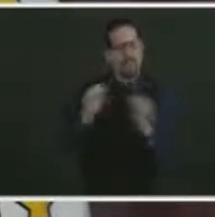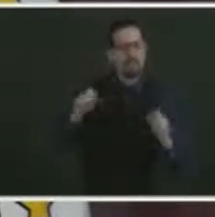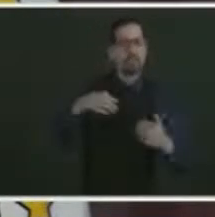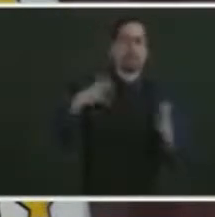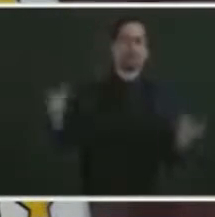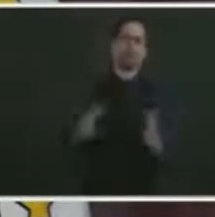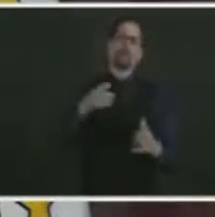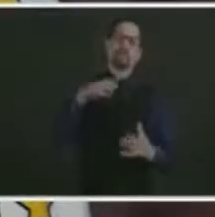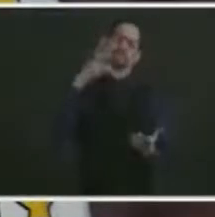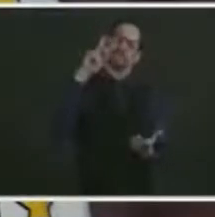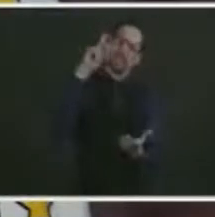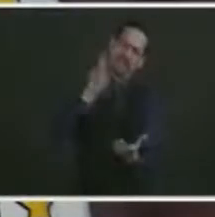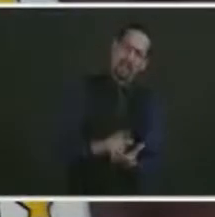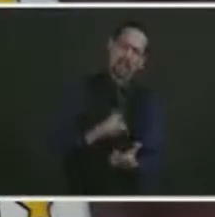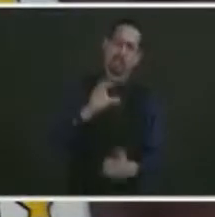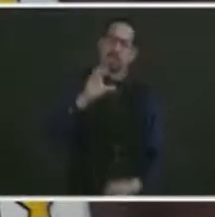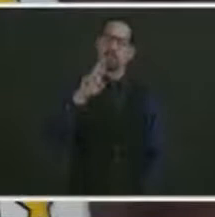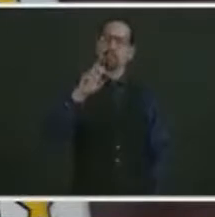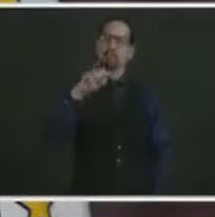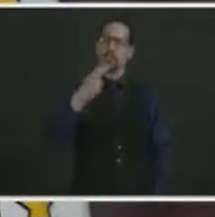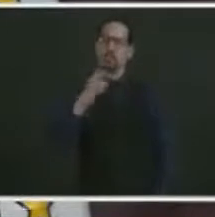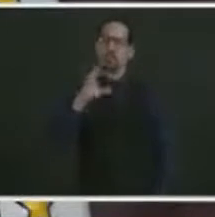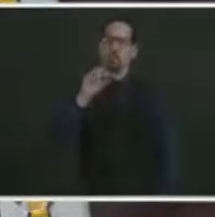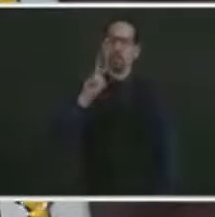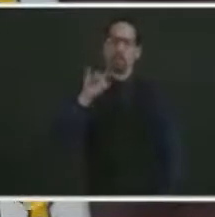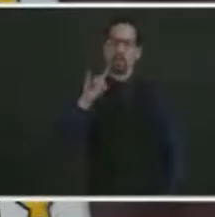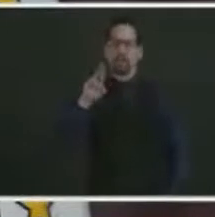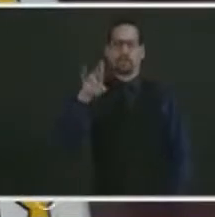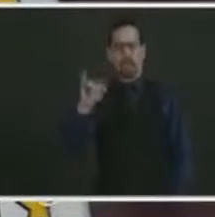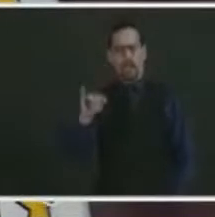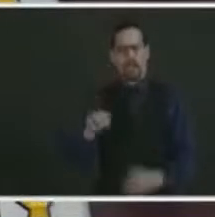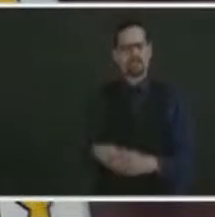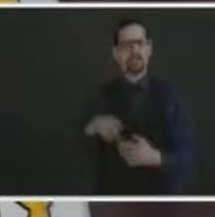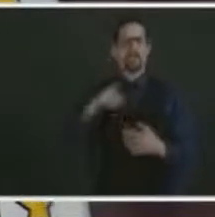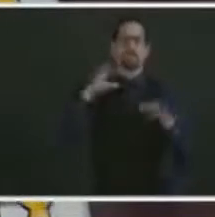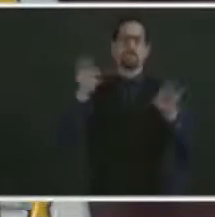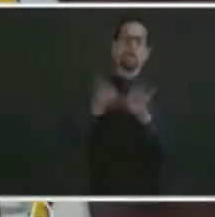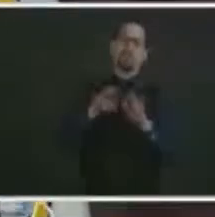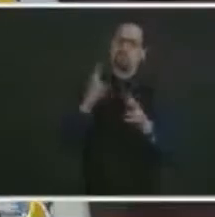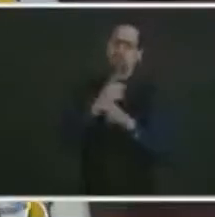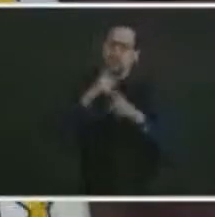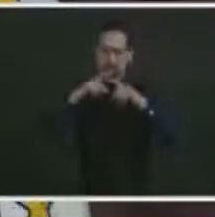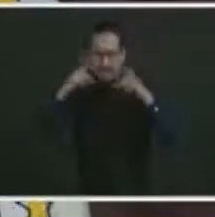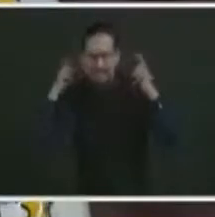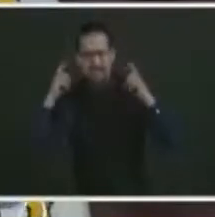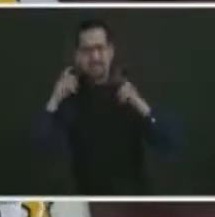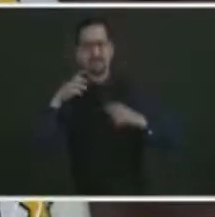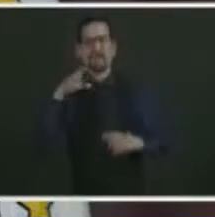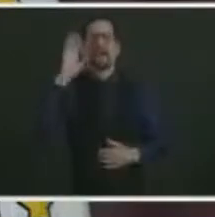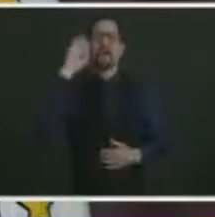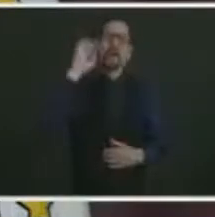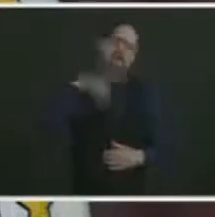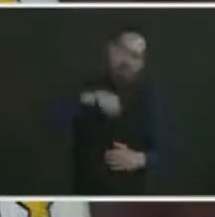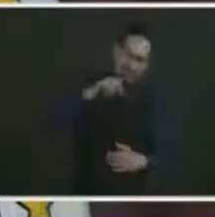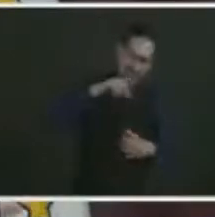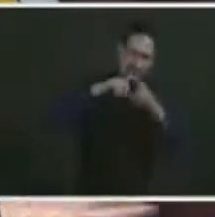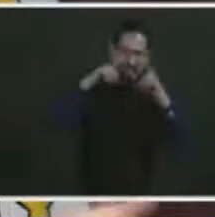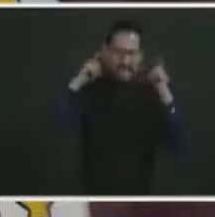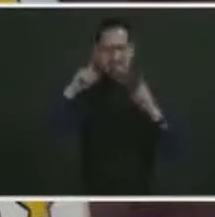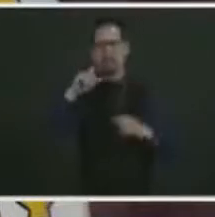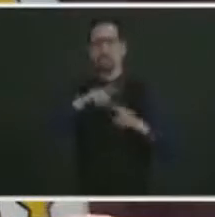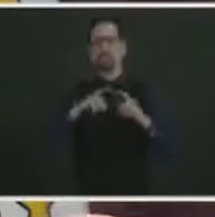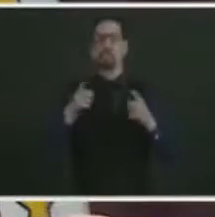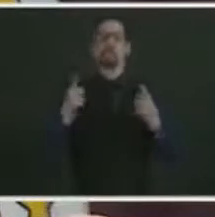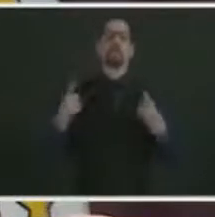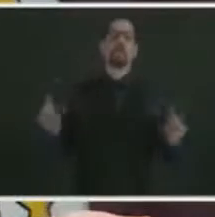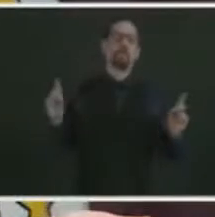are doing all kinds of things we never thought we would do. We are wearing our masks. That's a little bit strange, but it is working. We're keeping 6